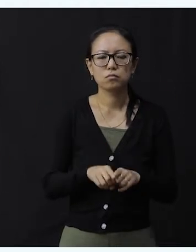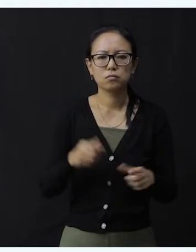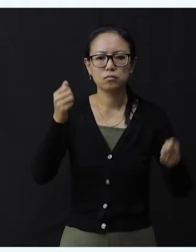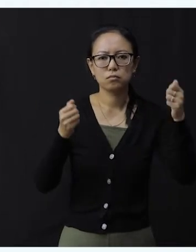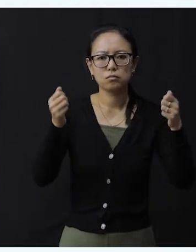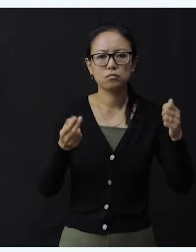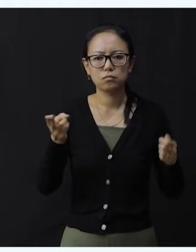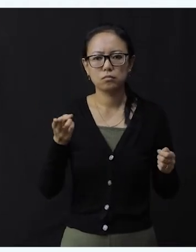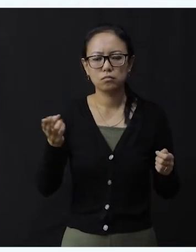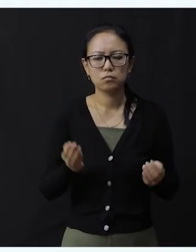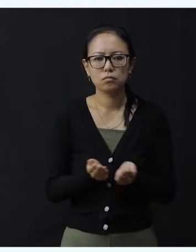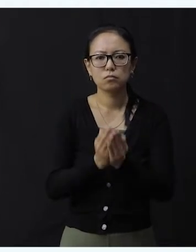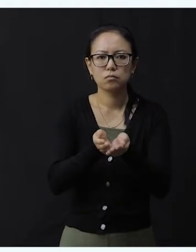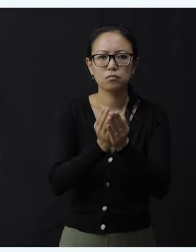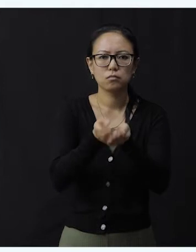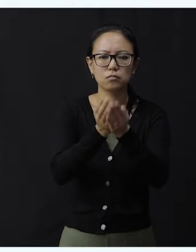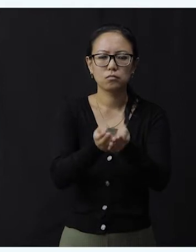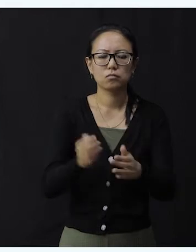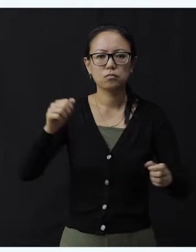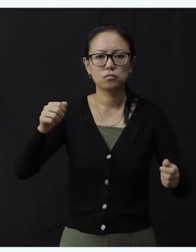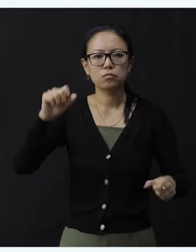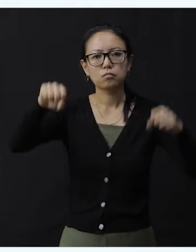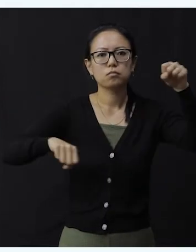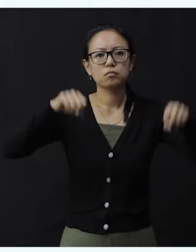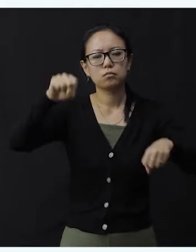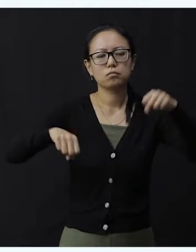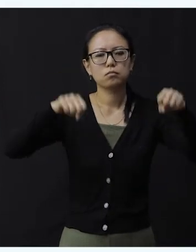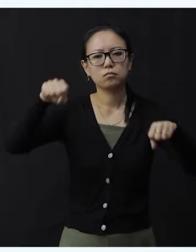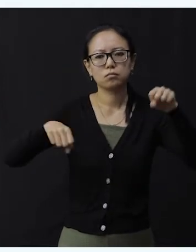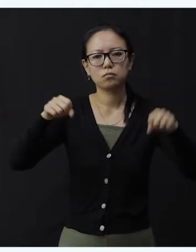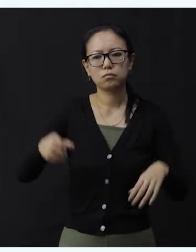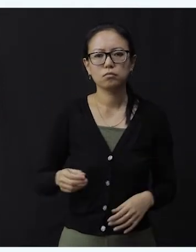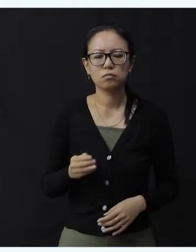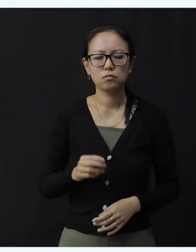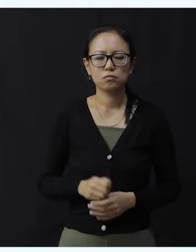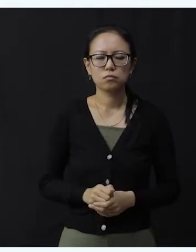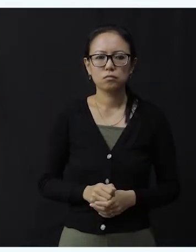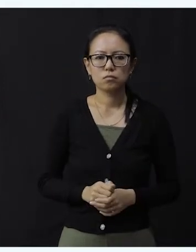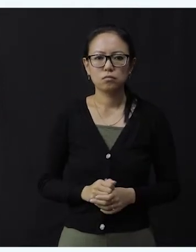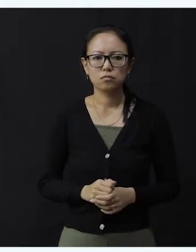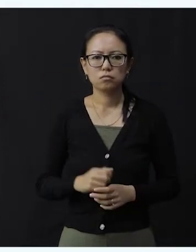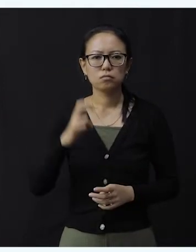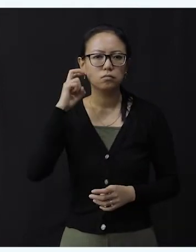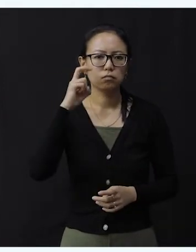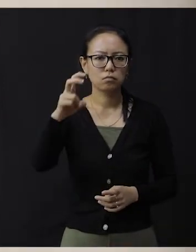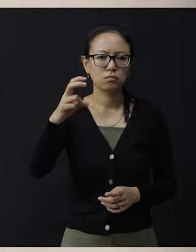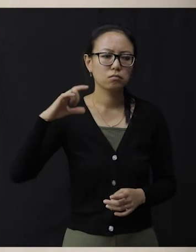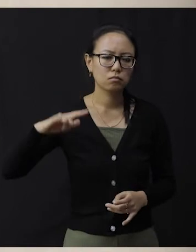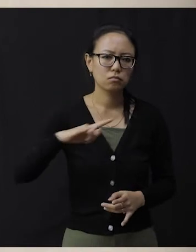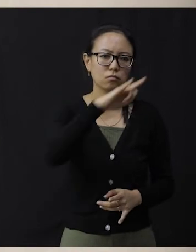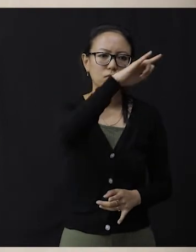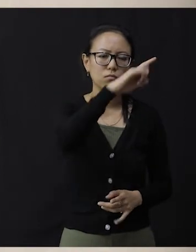boat, or an aeroplane, or even a train, or even a van. These different means of transport,